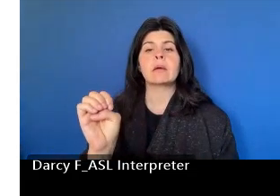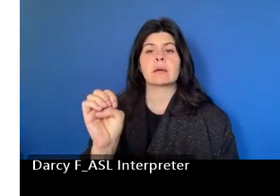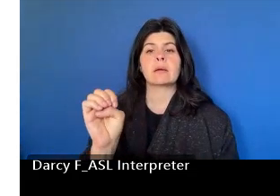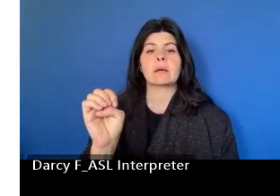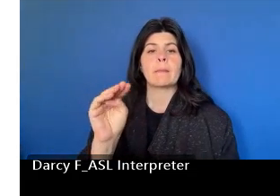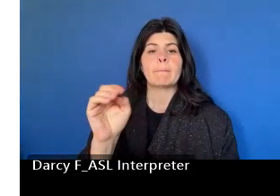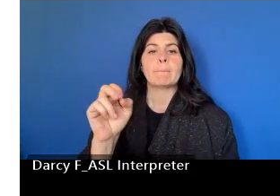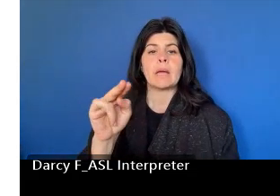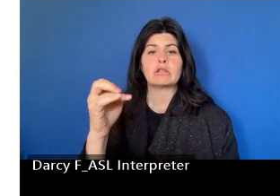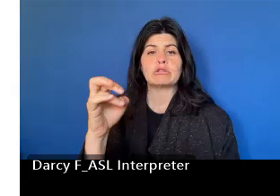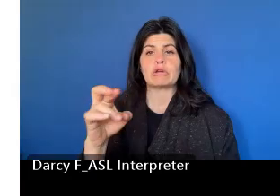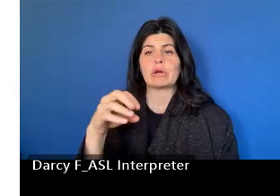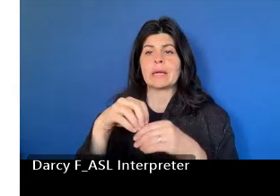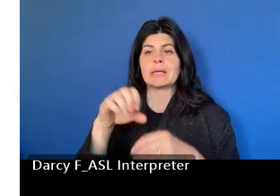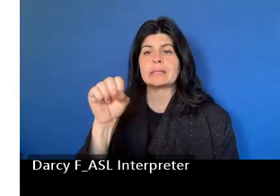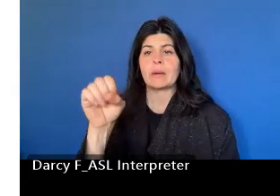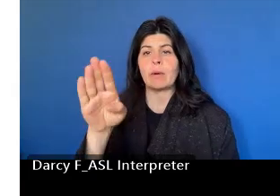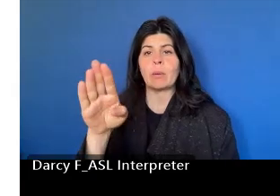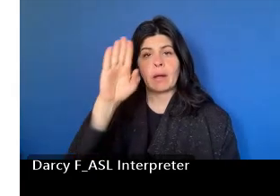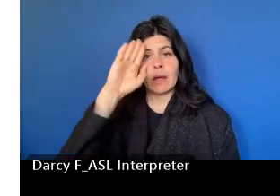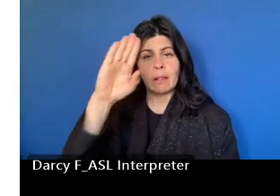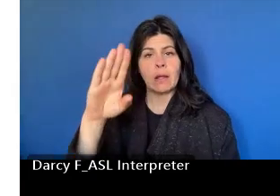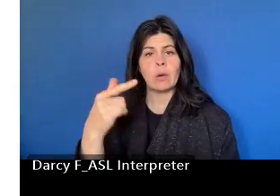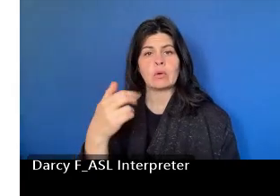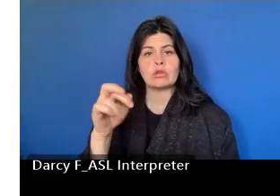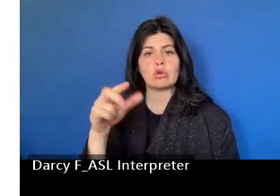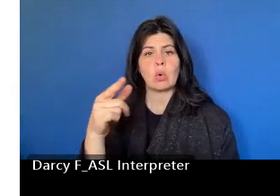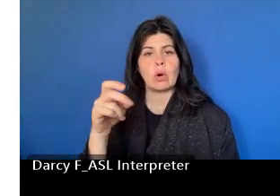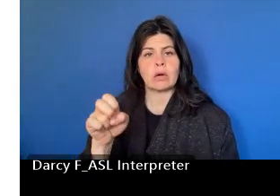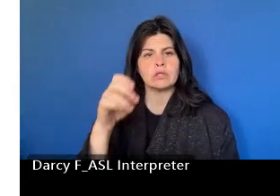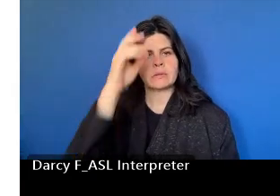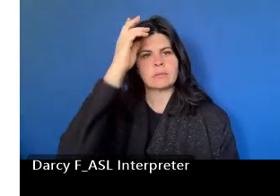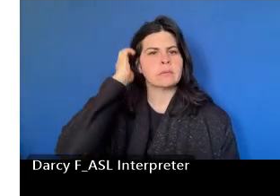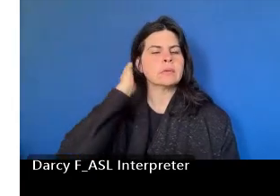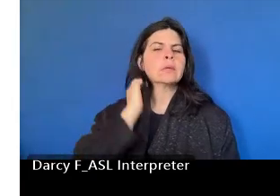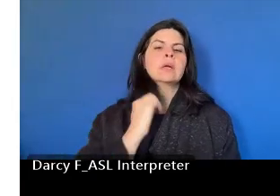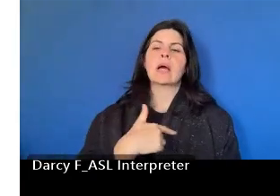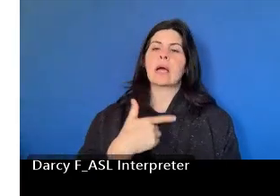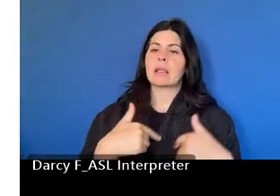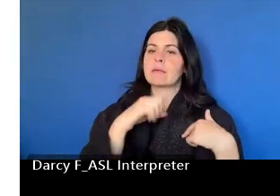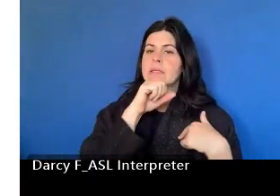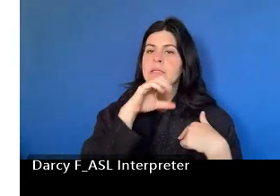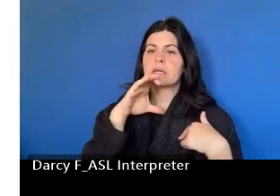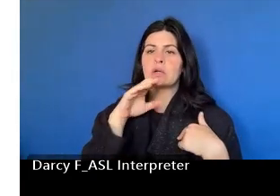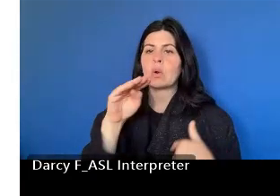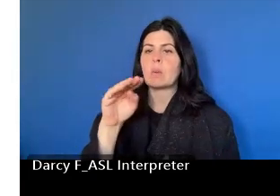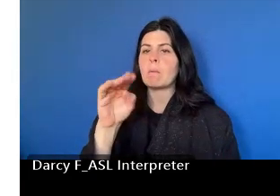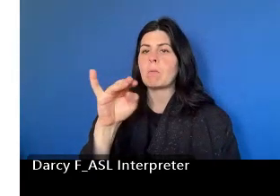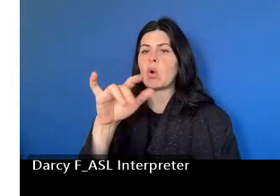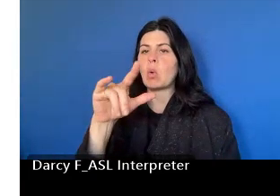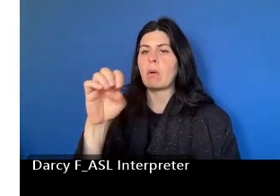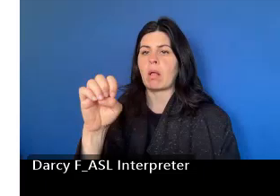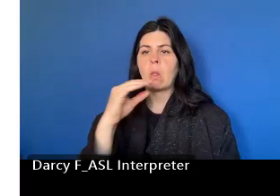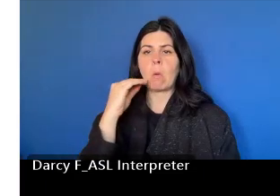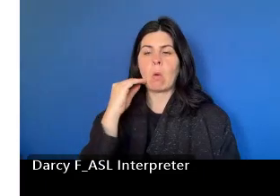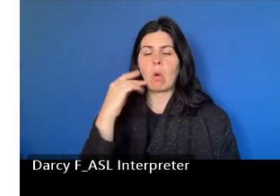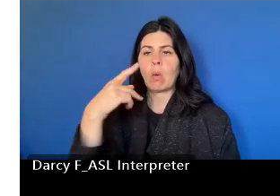George. I live in a senior mobile home park, and we did not receive